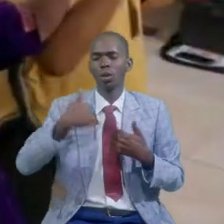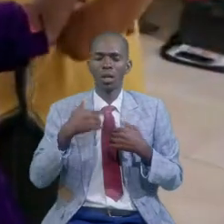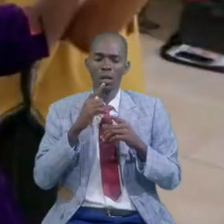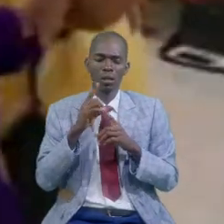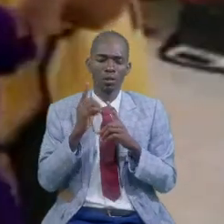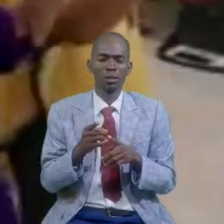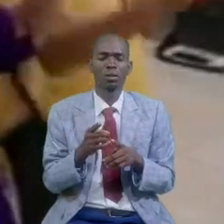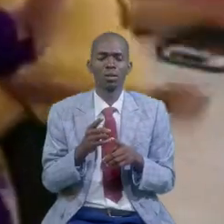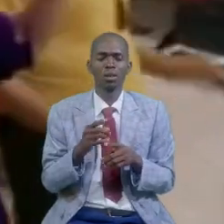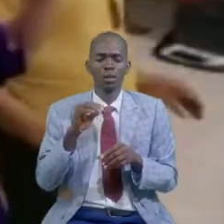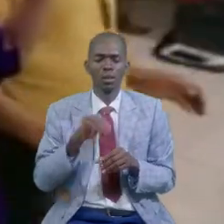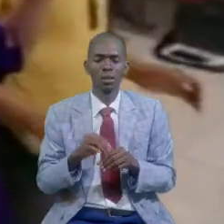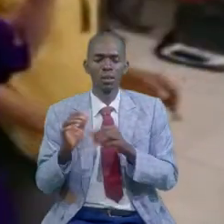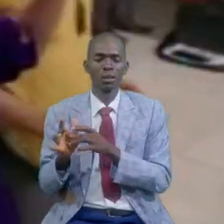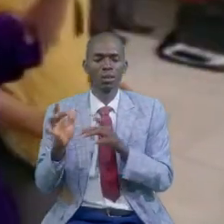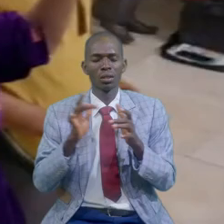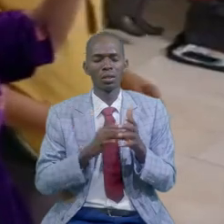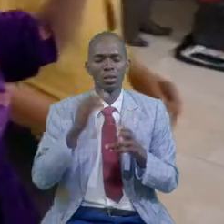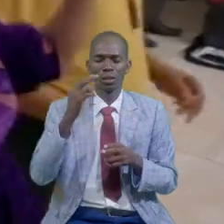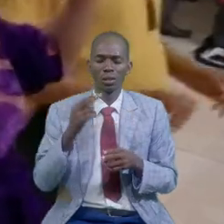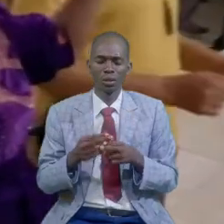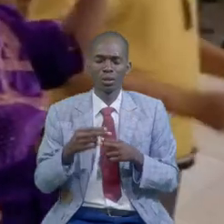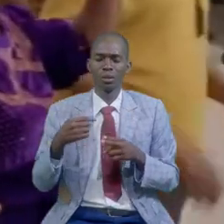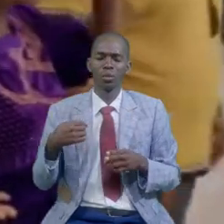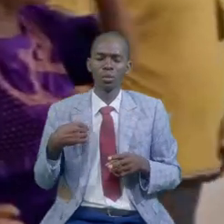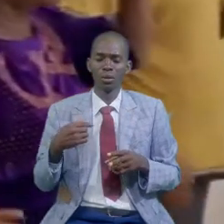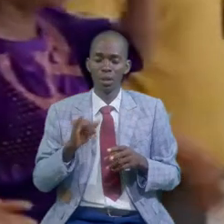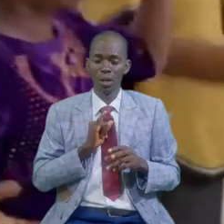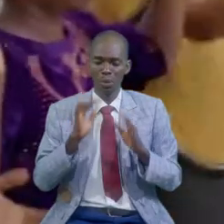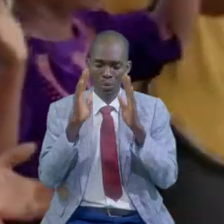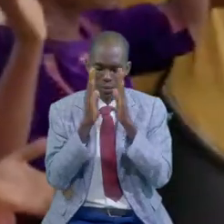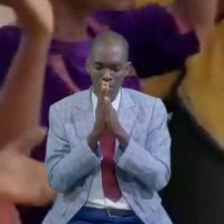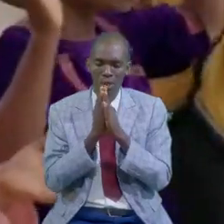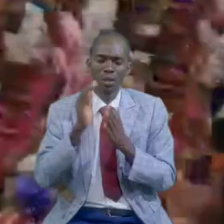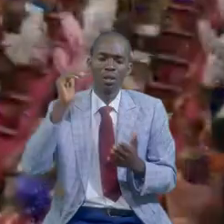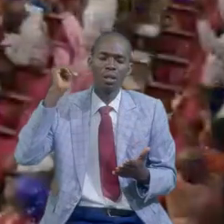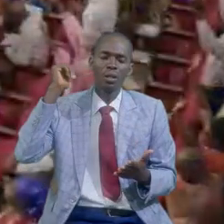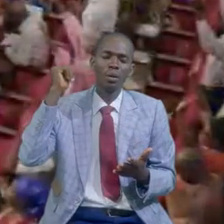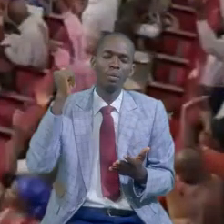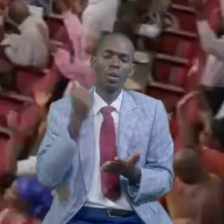In Jesus' name I pray.